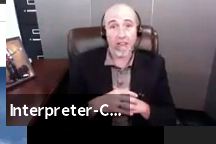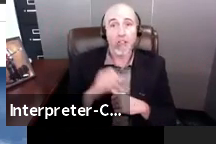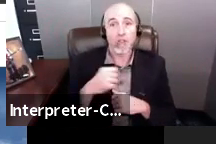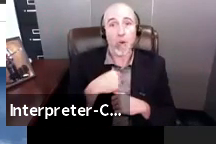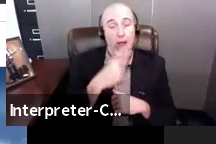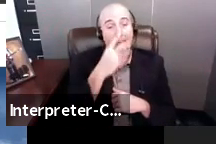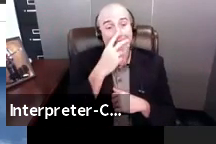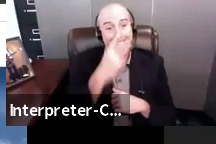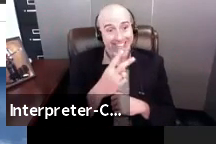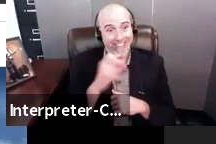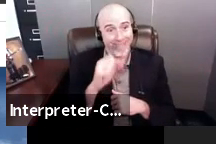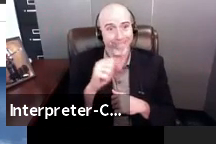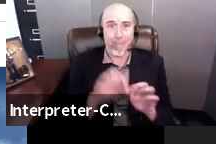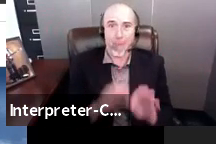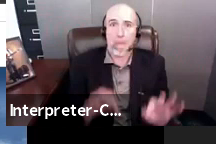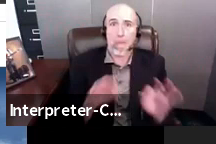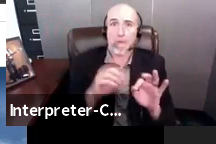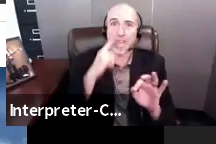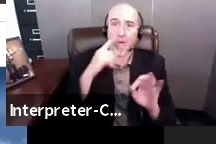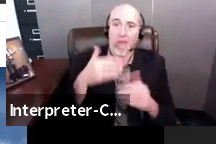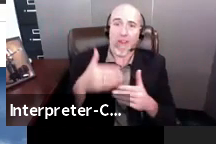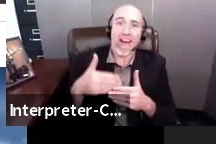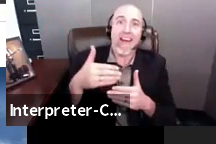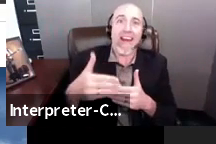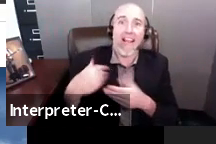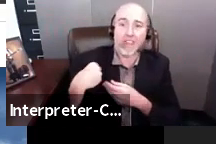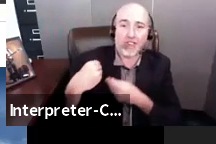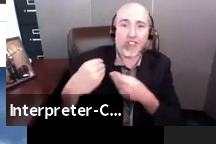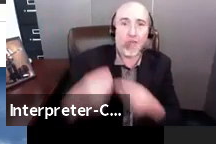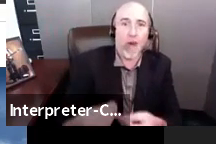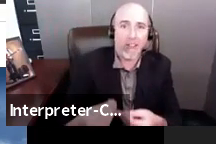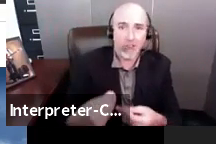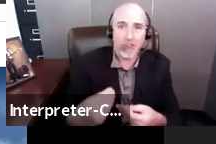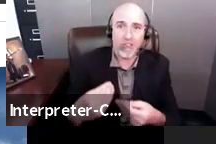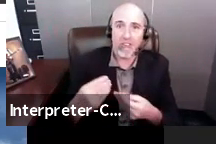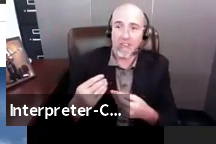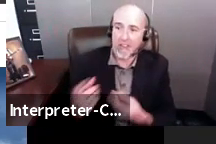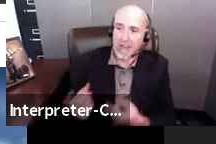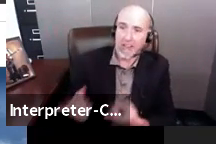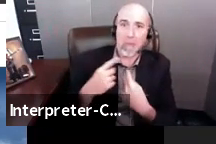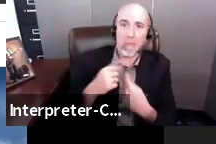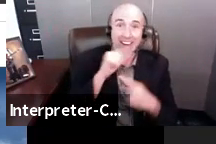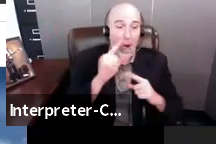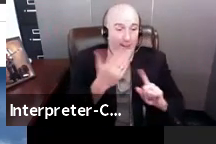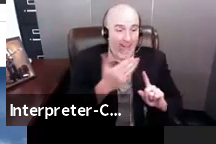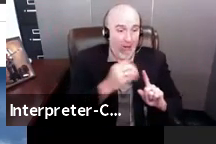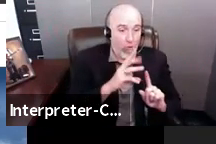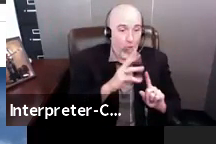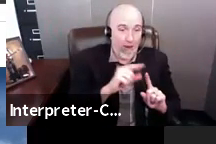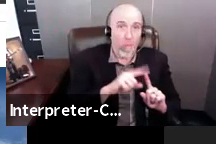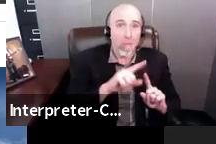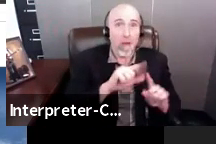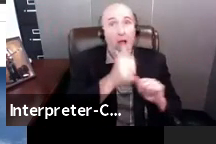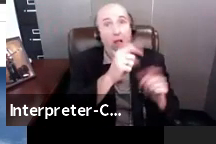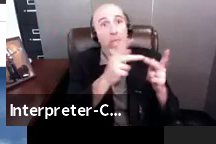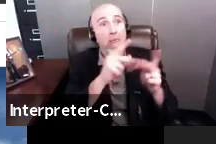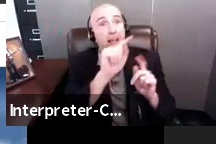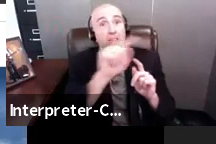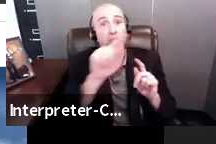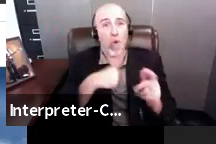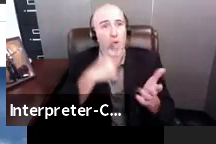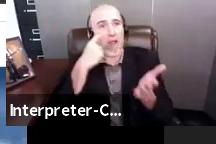the importance of the next generation coming up, not just here in Waco, but other places that we